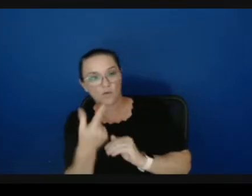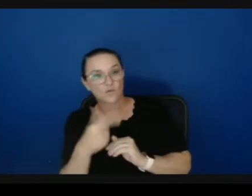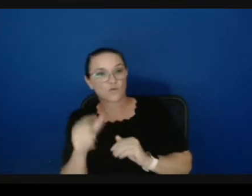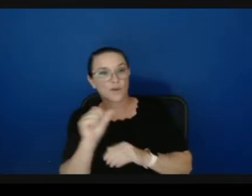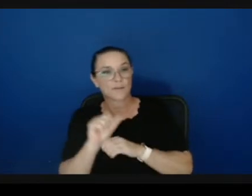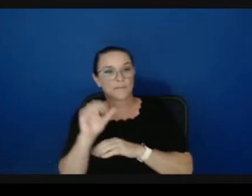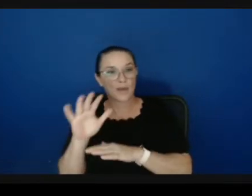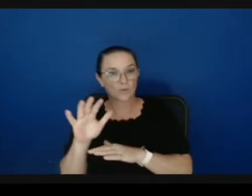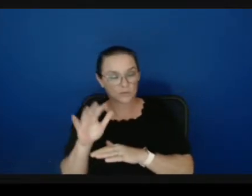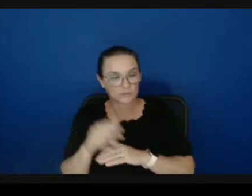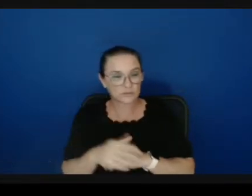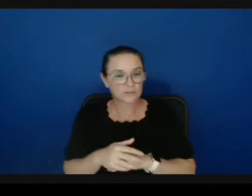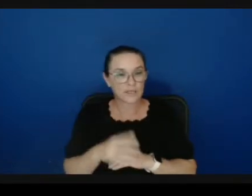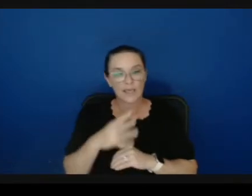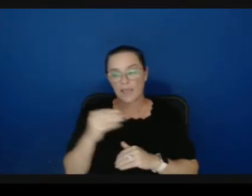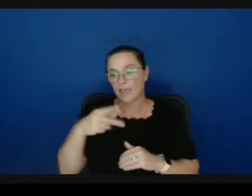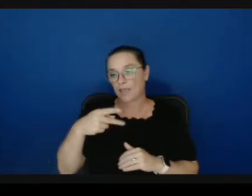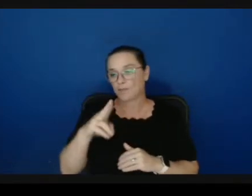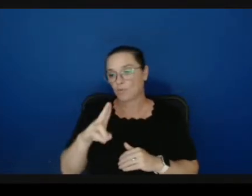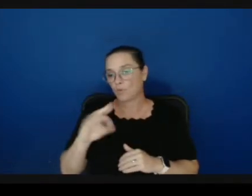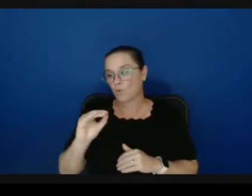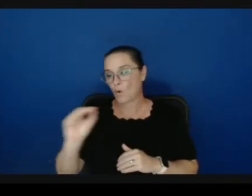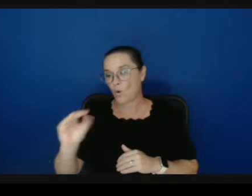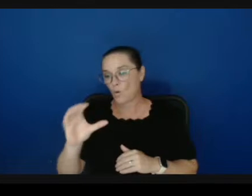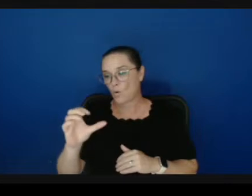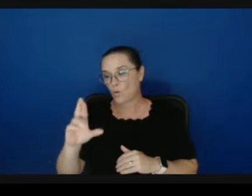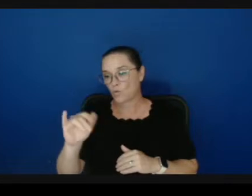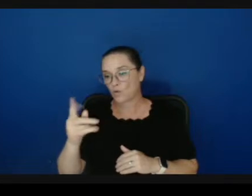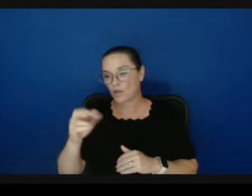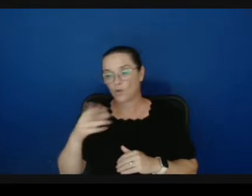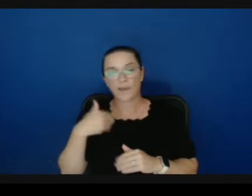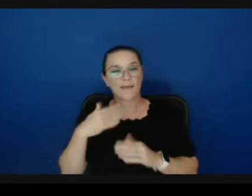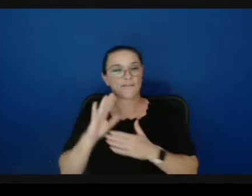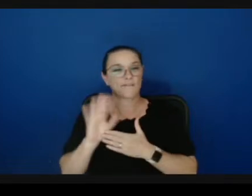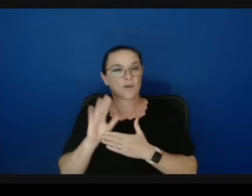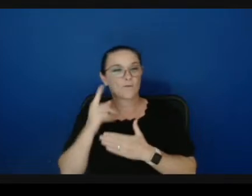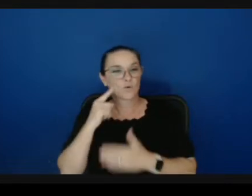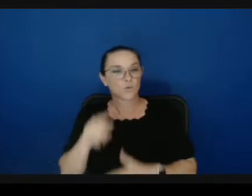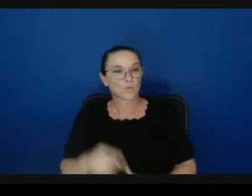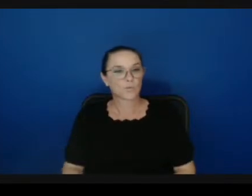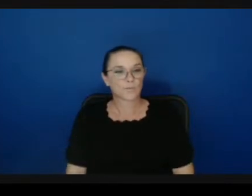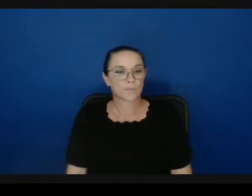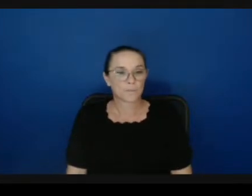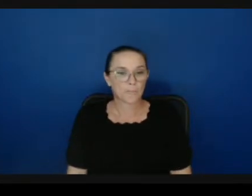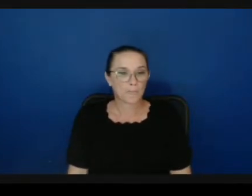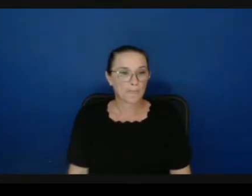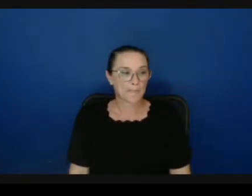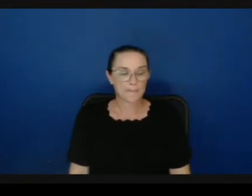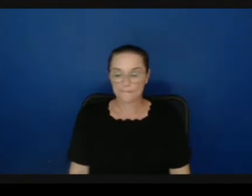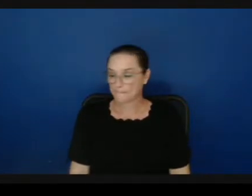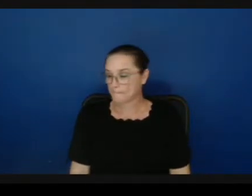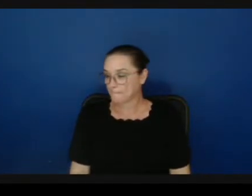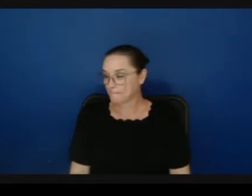crater. So we'll talk about that a little bit more. We have a video lined up for you. Welcome back, Phil.